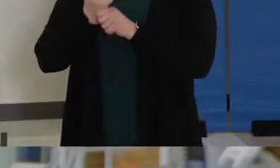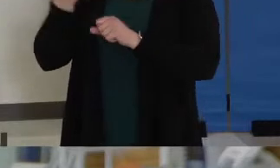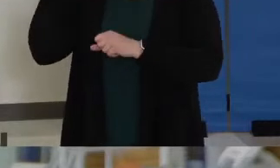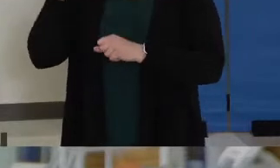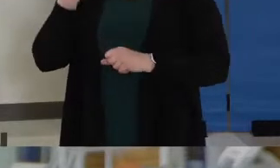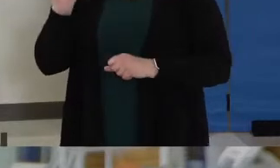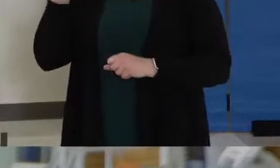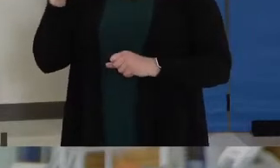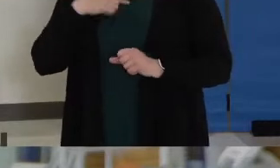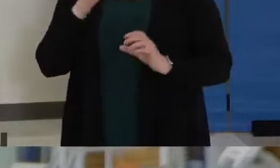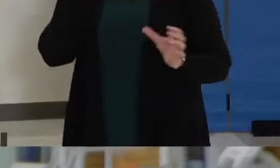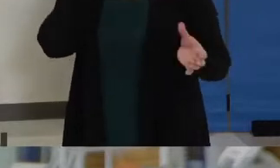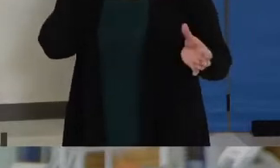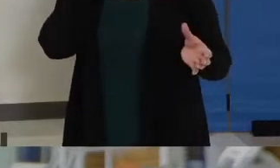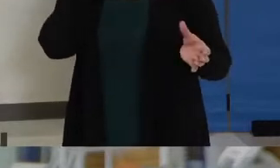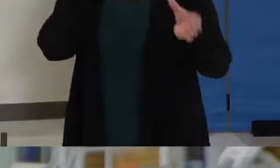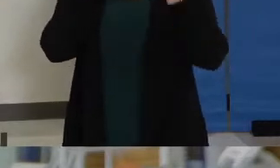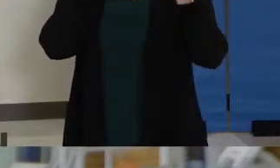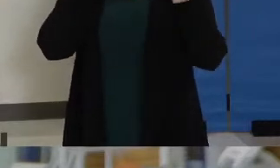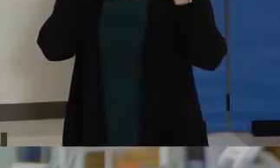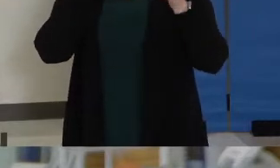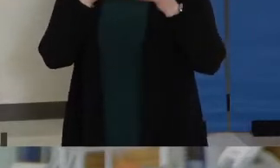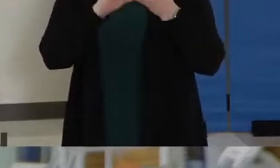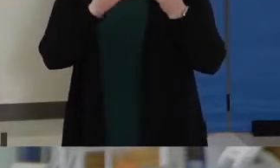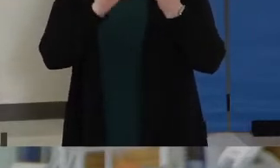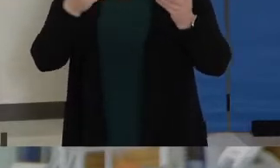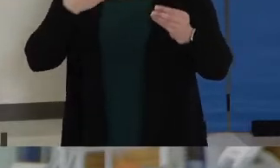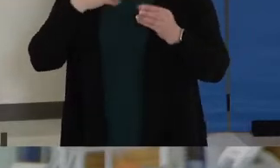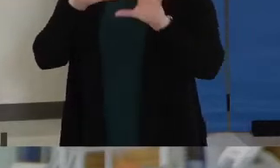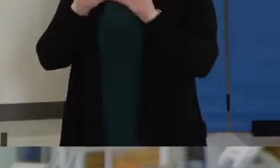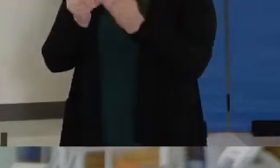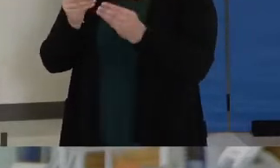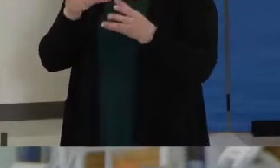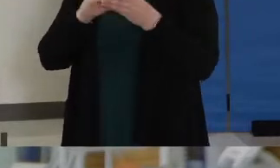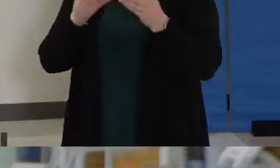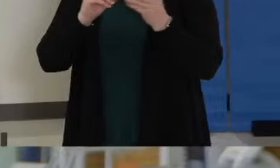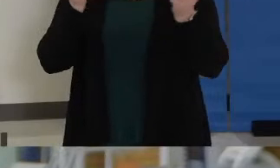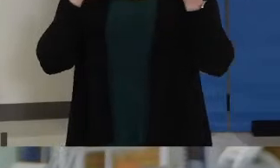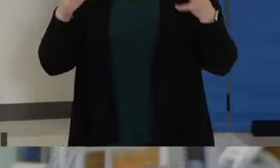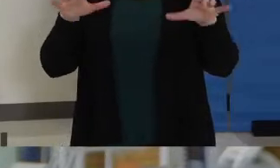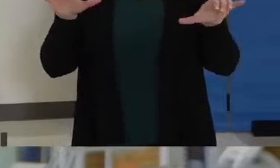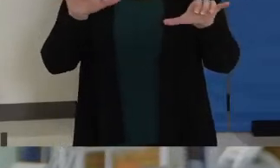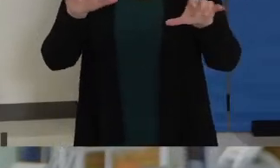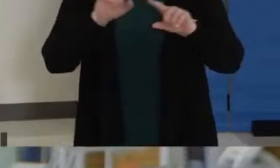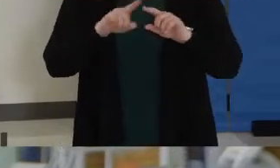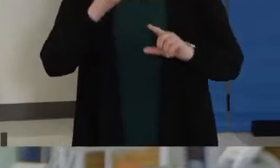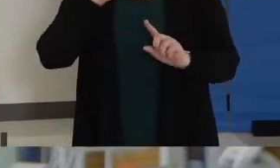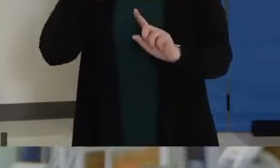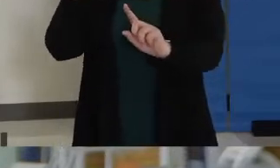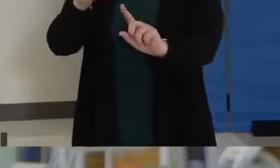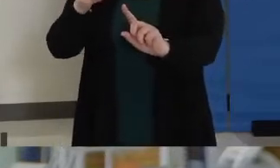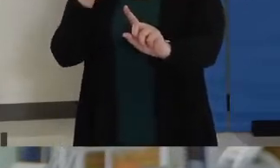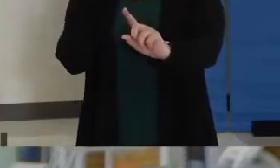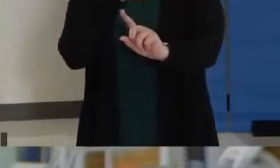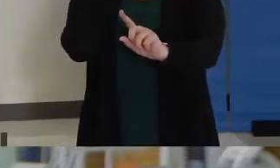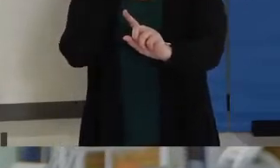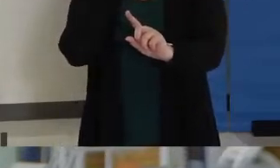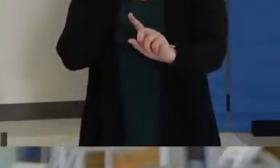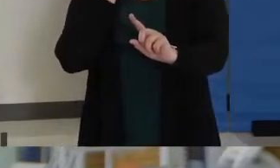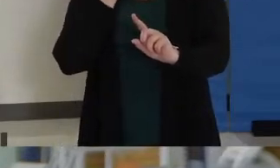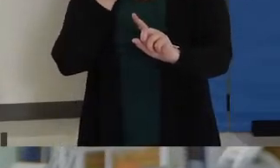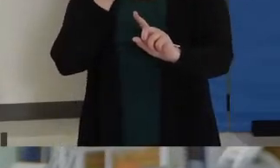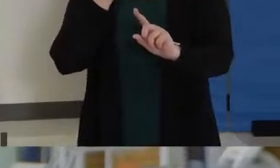And I heard the stories of my constituents. I have family stories. Many of us do. And it was that reason that